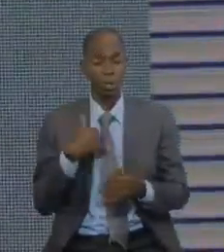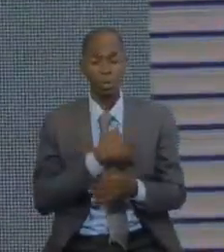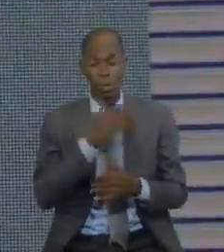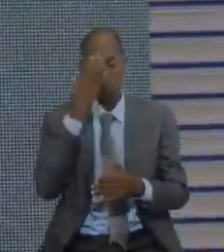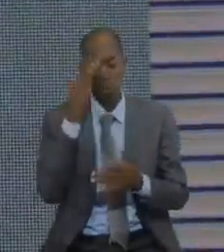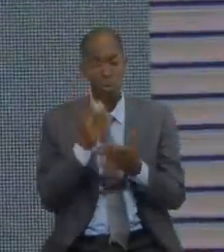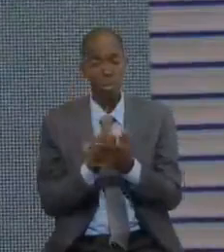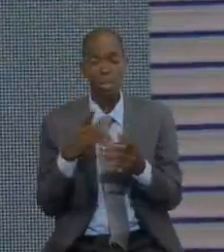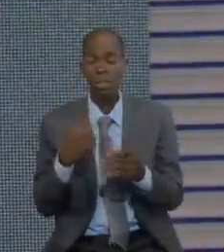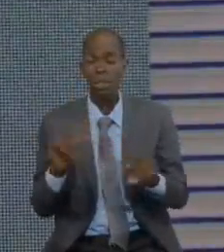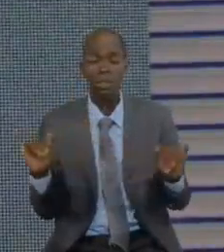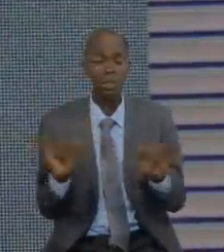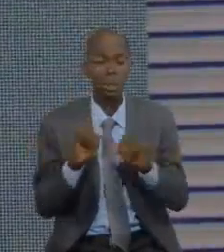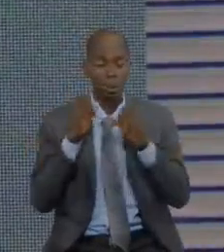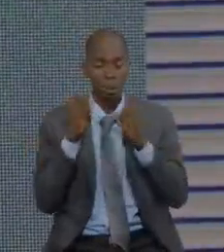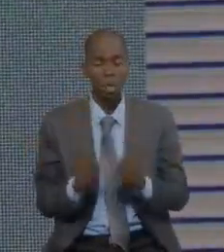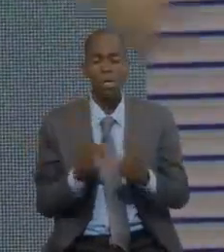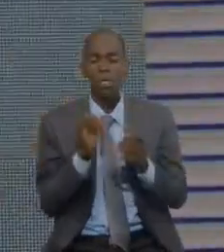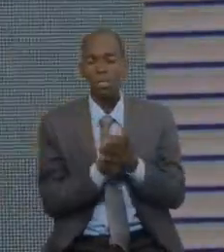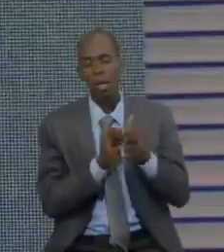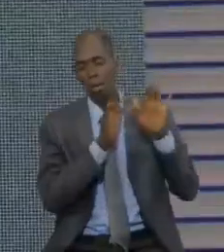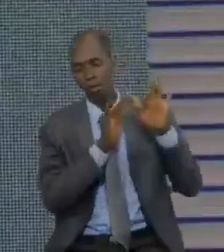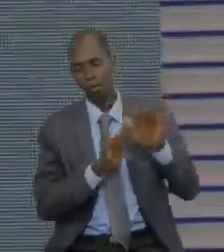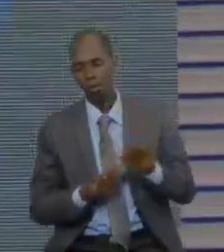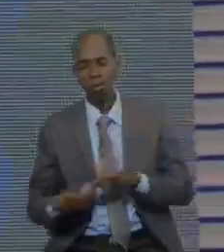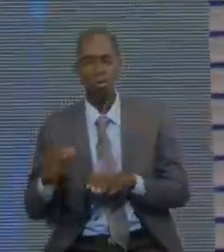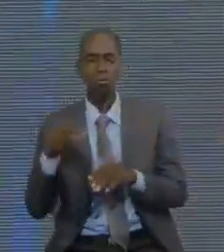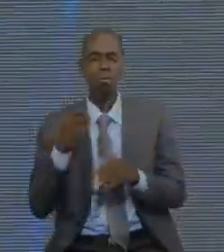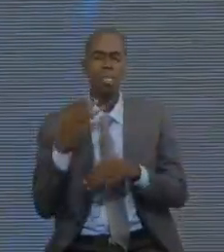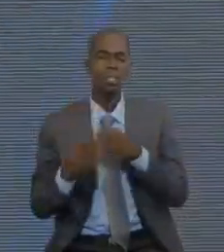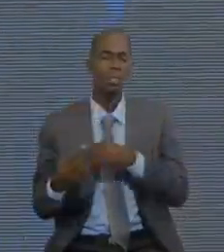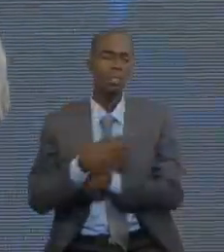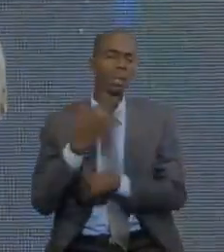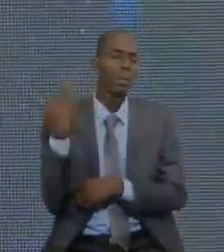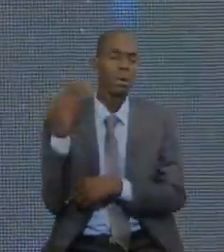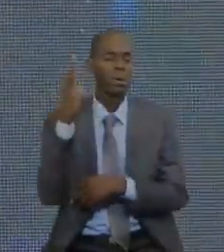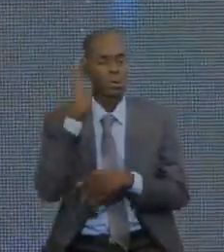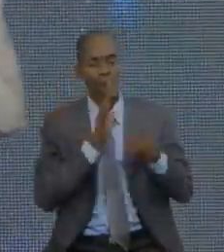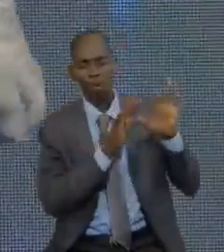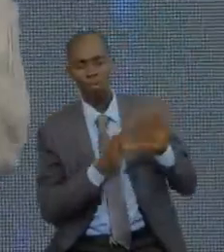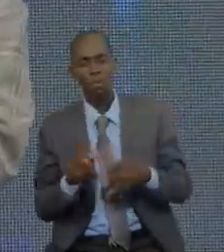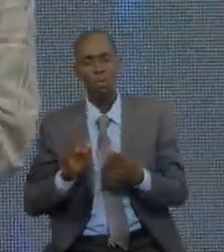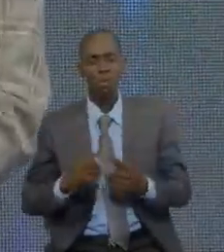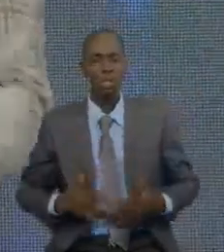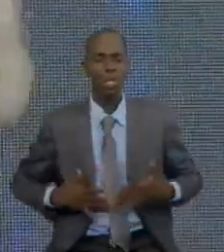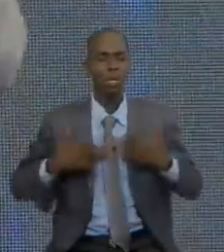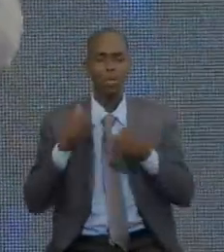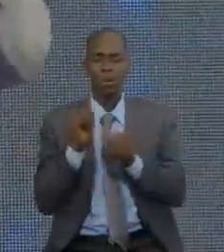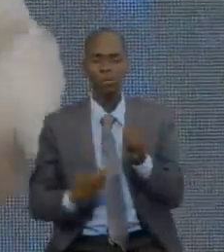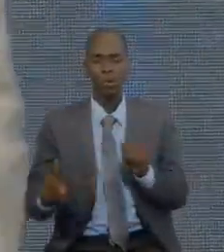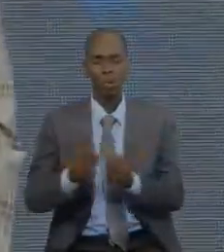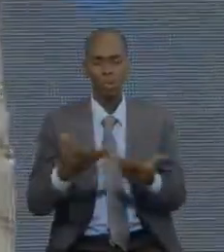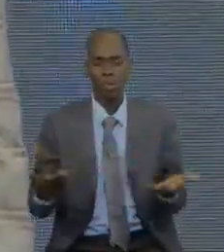same power that flowed days gone by will flow into the lives of everyone here